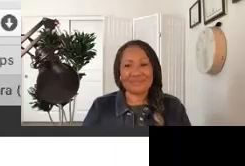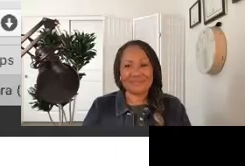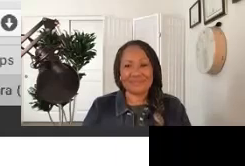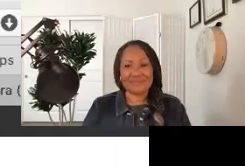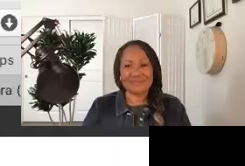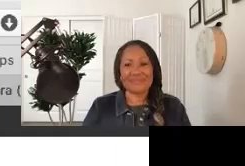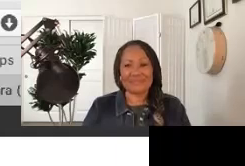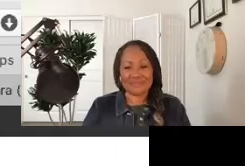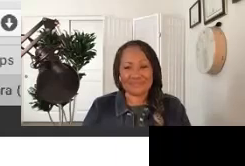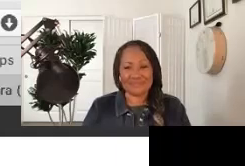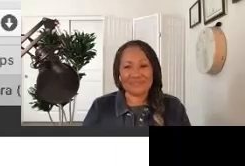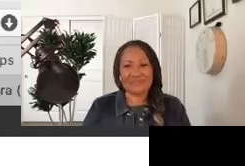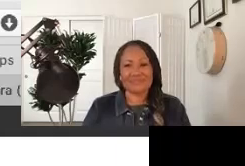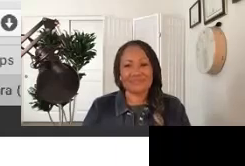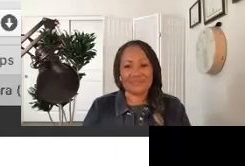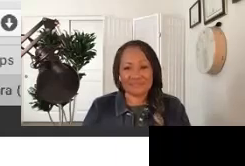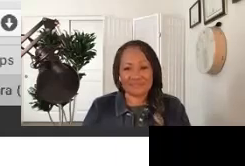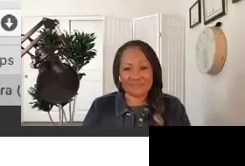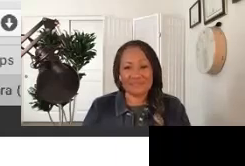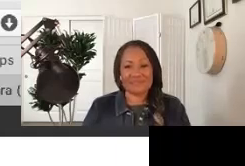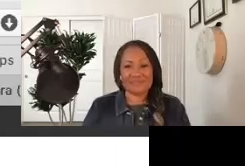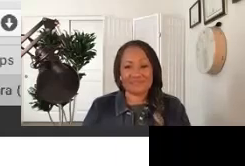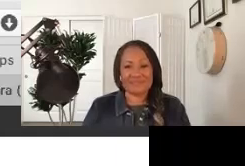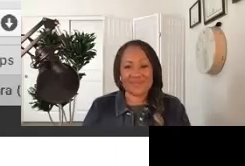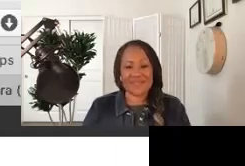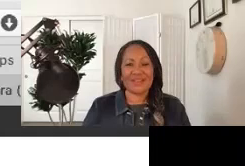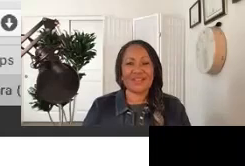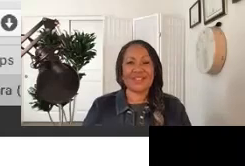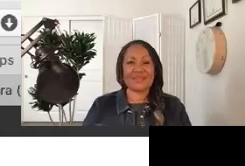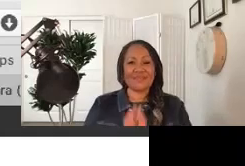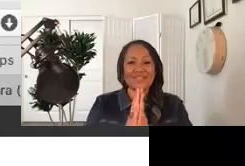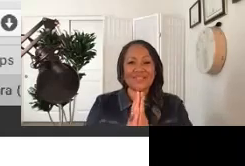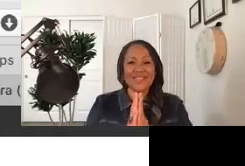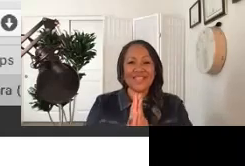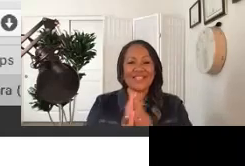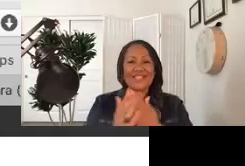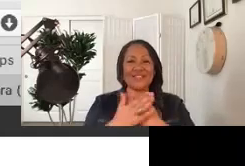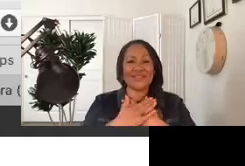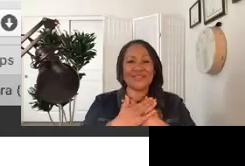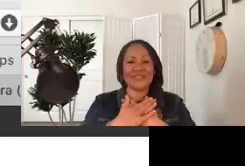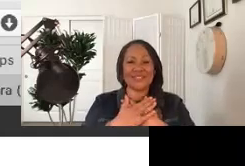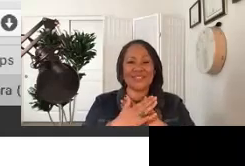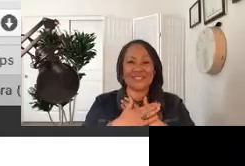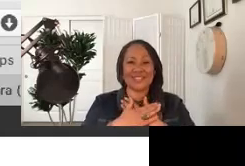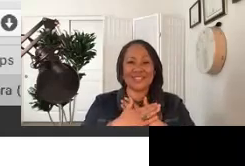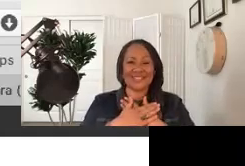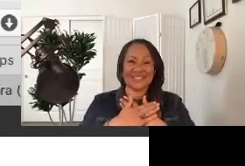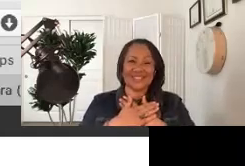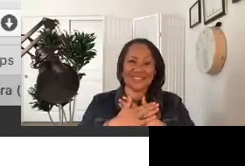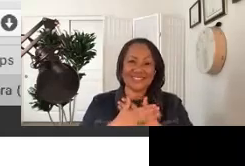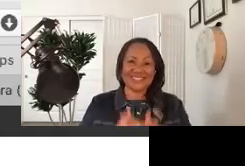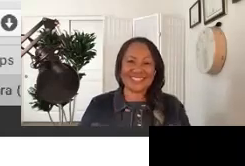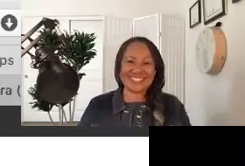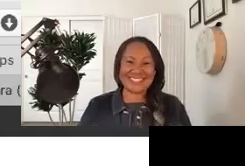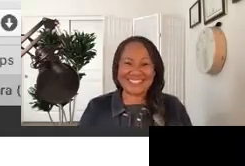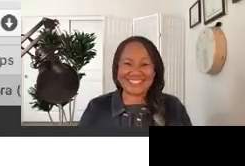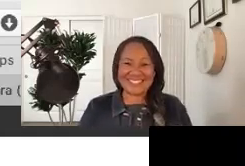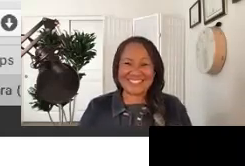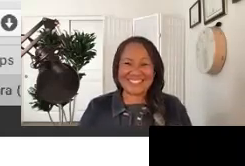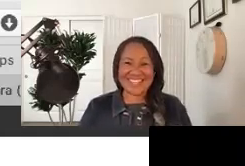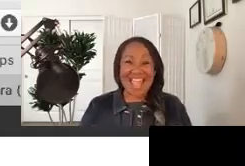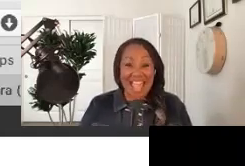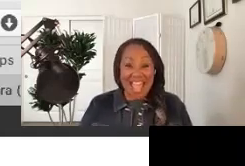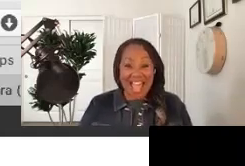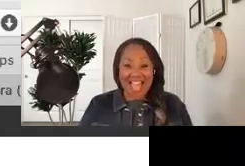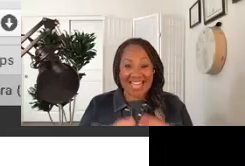all about, and ARA's commitment to it. So thank you all for coming. Awesome. And for letting us know who you are and where you are,